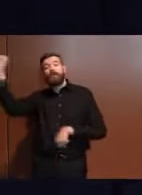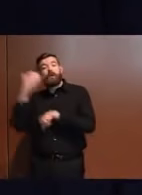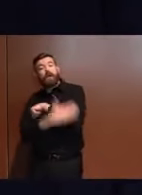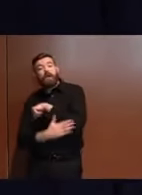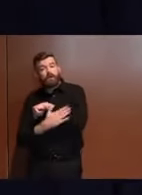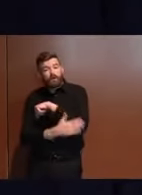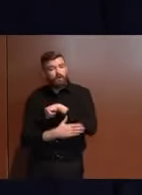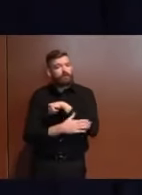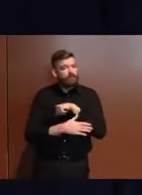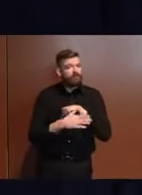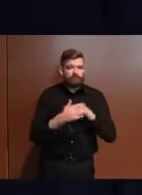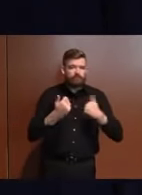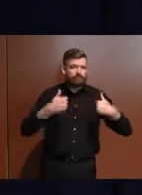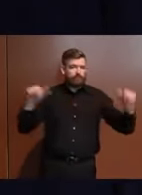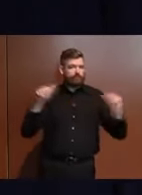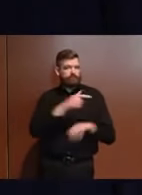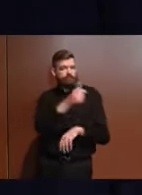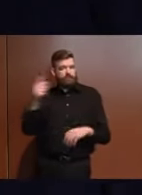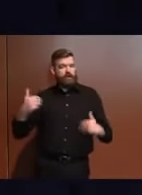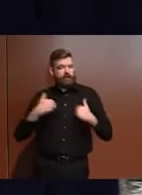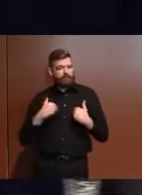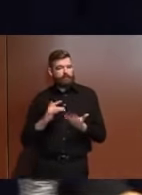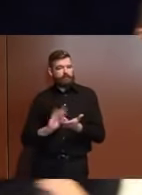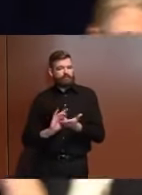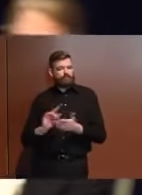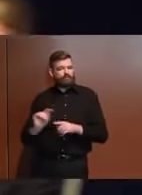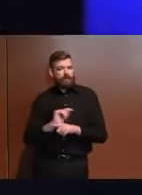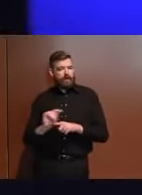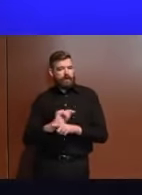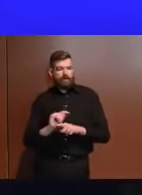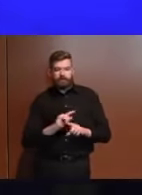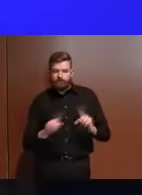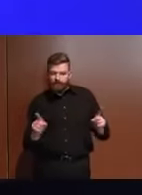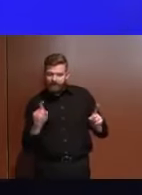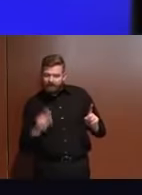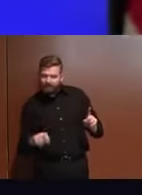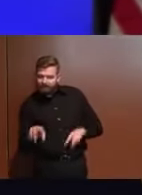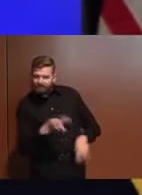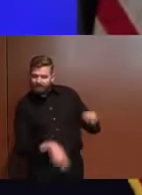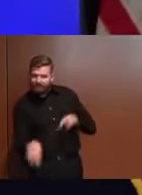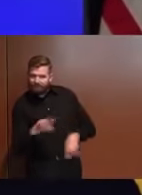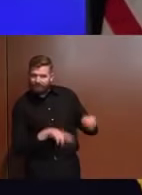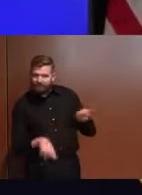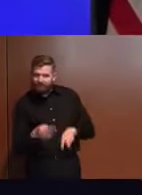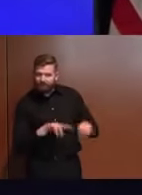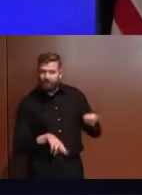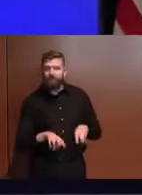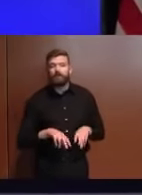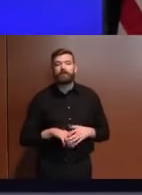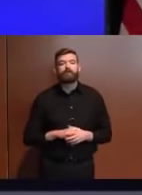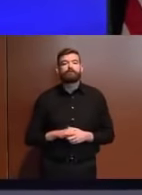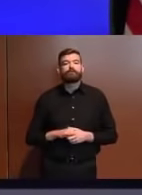care that has to be given. Thank you. Did you have something, sir? Seton Hall? No. Sir. You